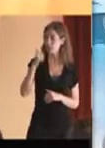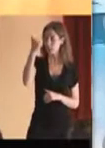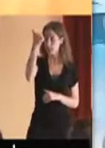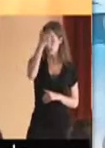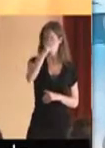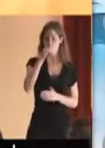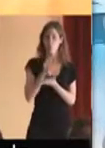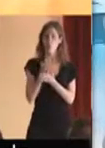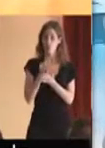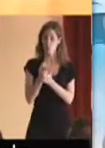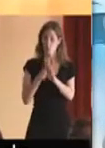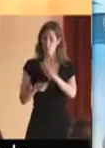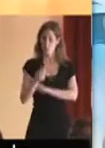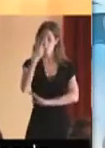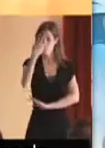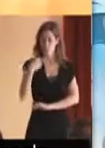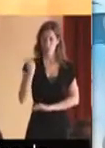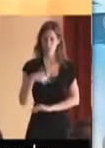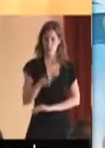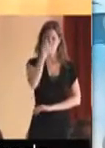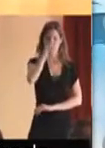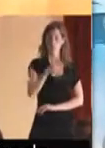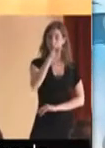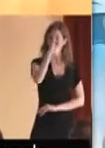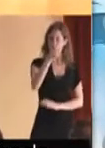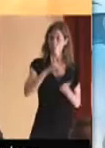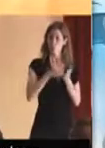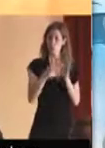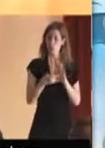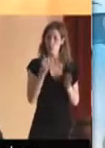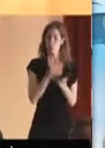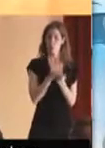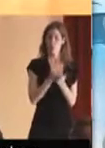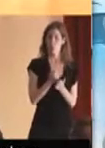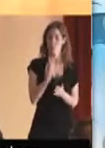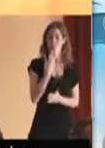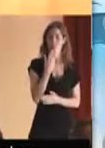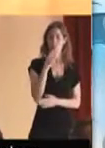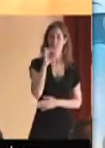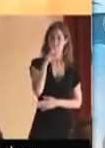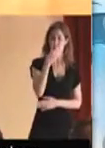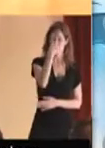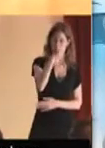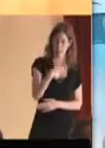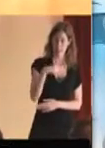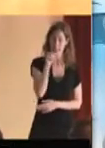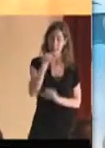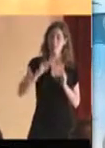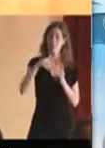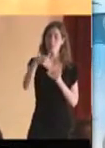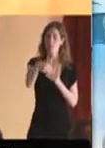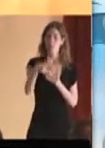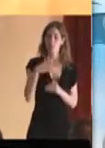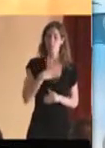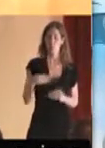I think that the person who has tested it was blind from birth. The other person who tested it got blind